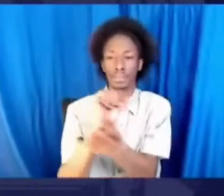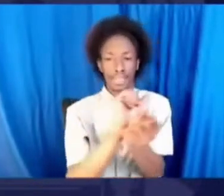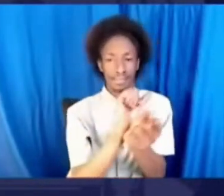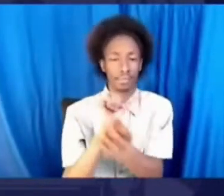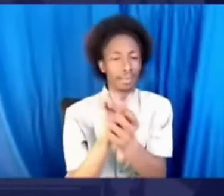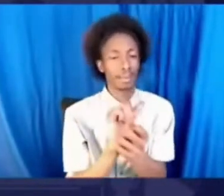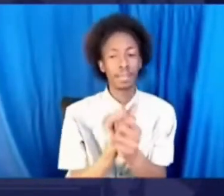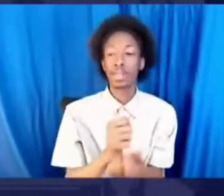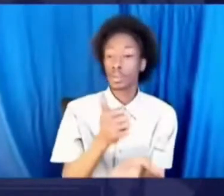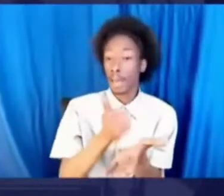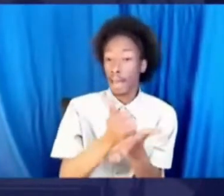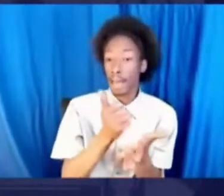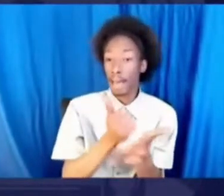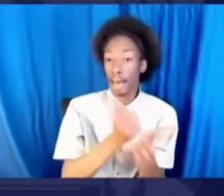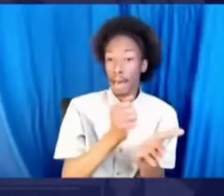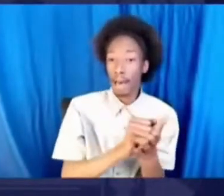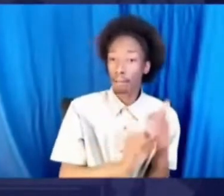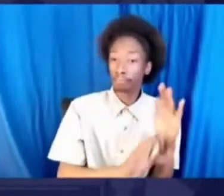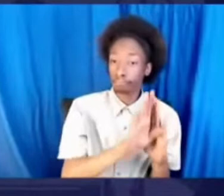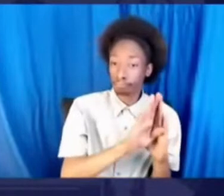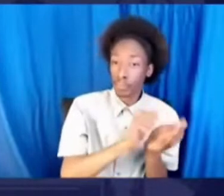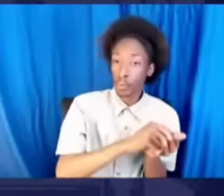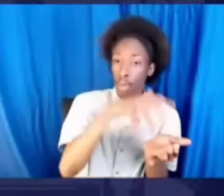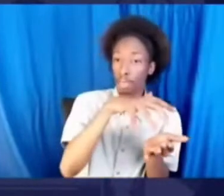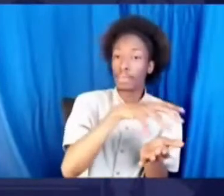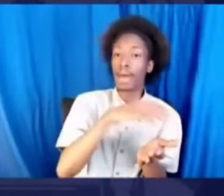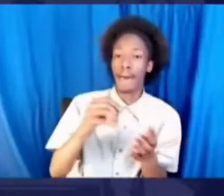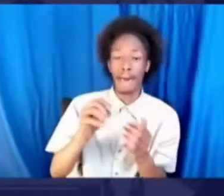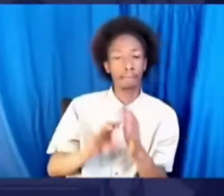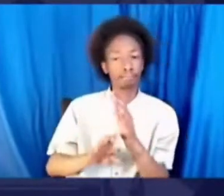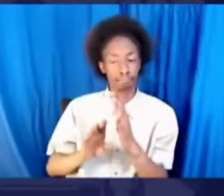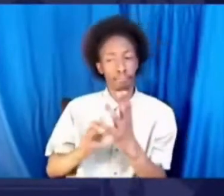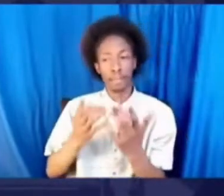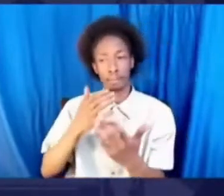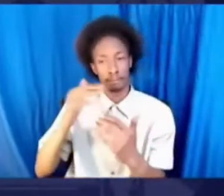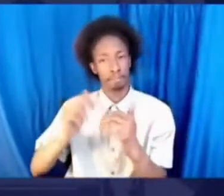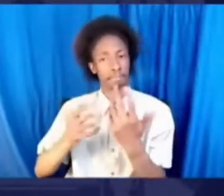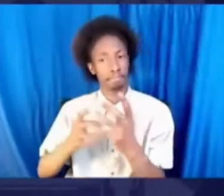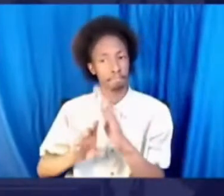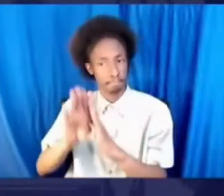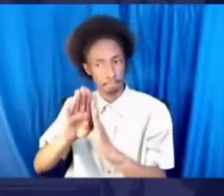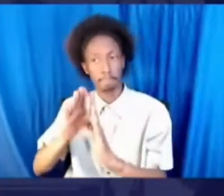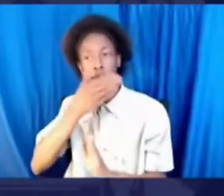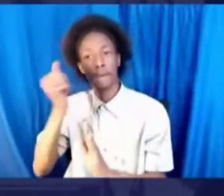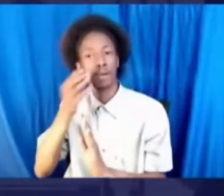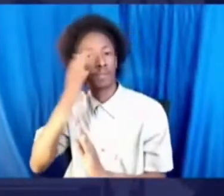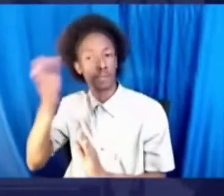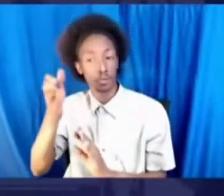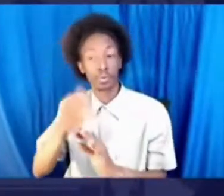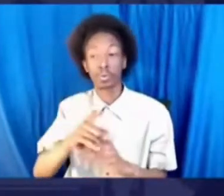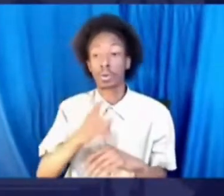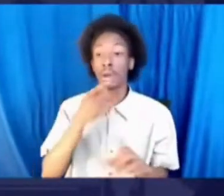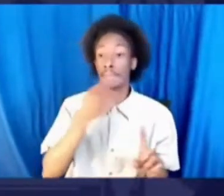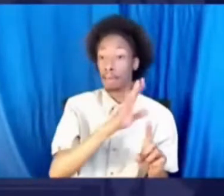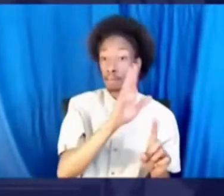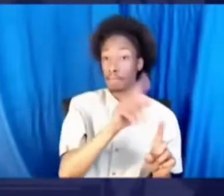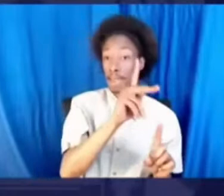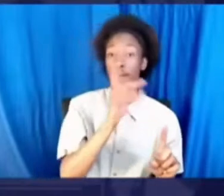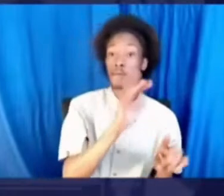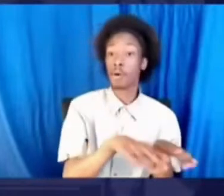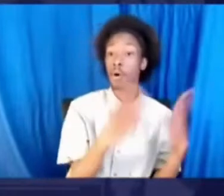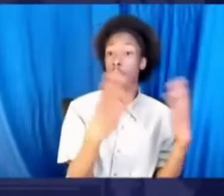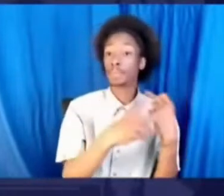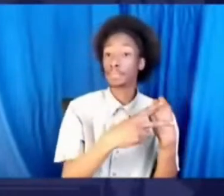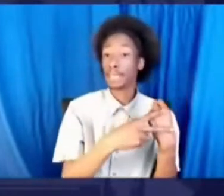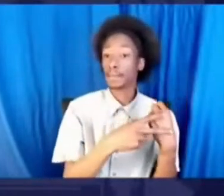build wealth and to build a better future. At Freedman's, to open a savings account, you just needed